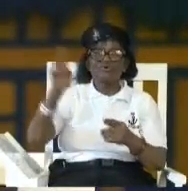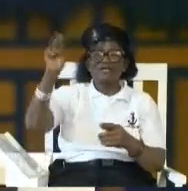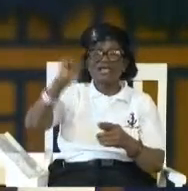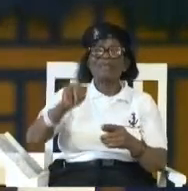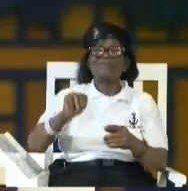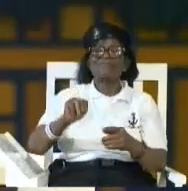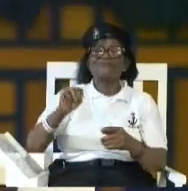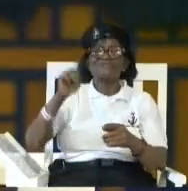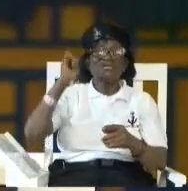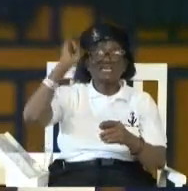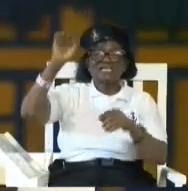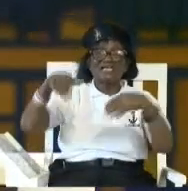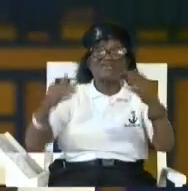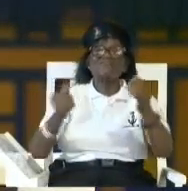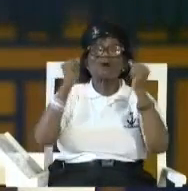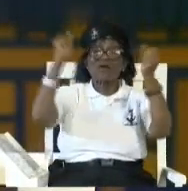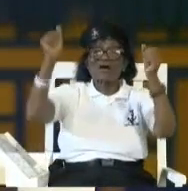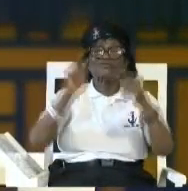God.